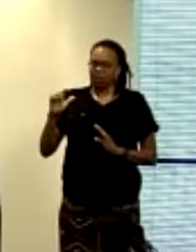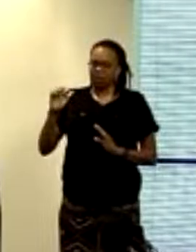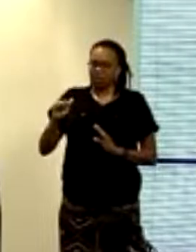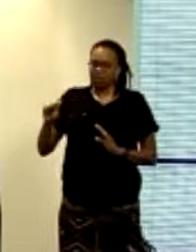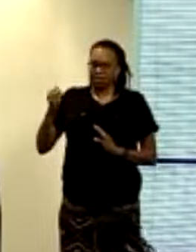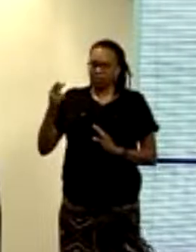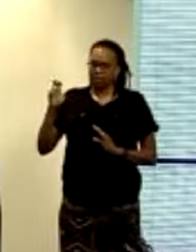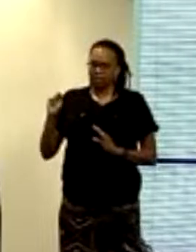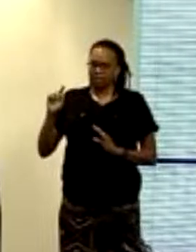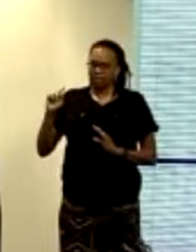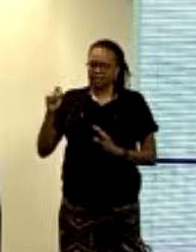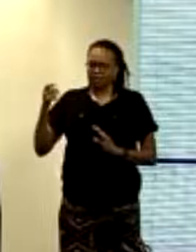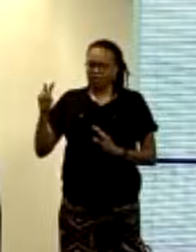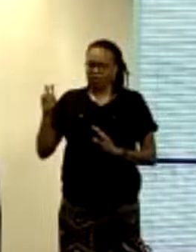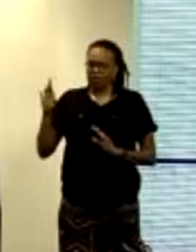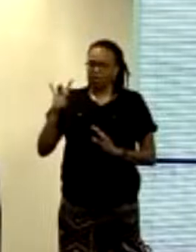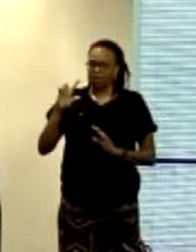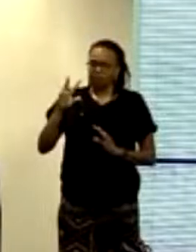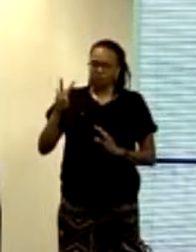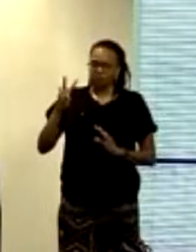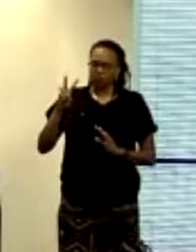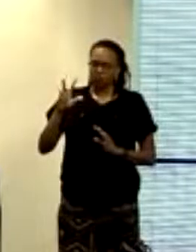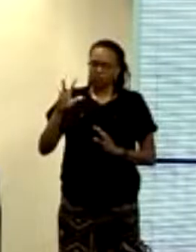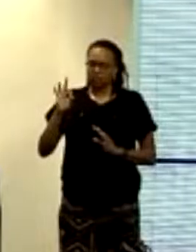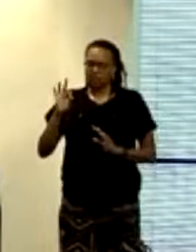mopemail@houstontx.gov or by phone at